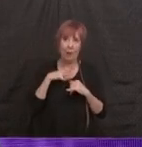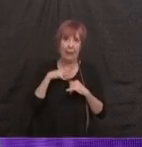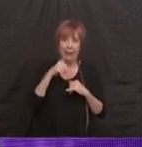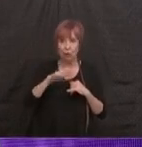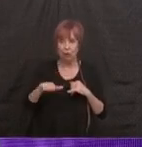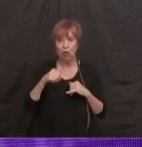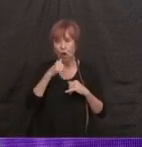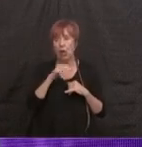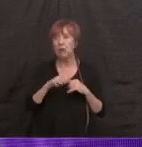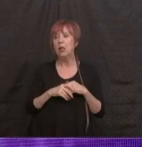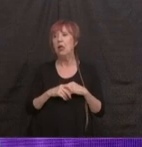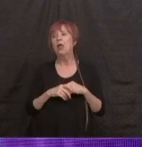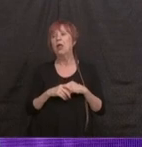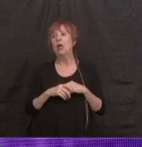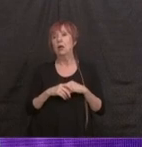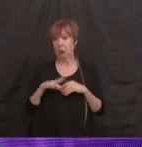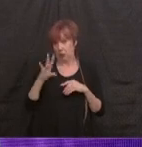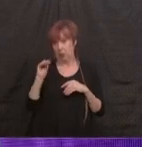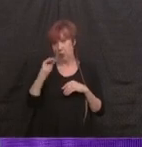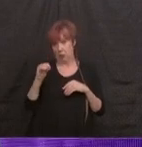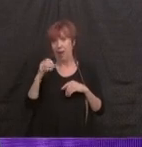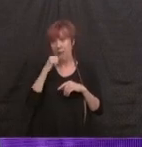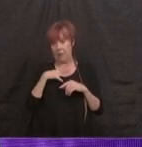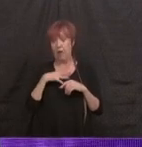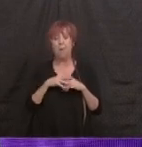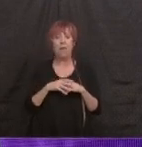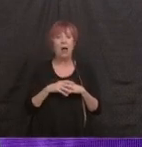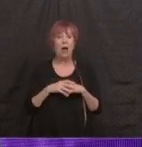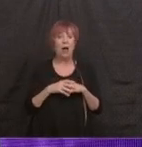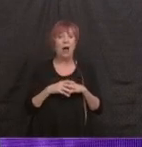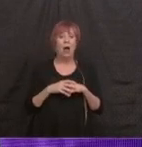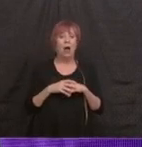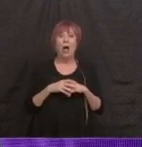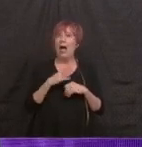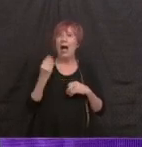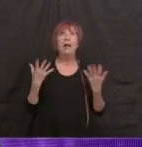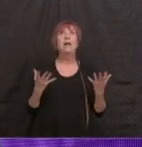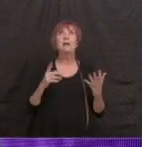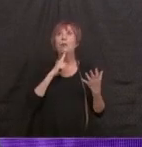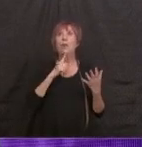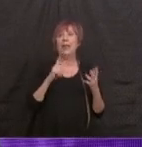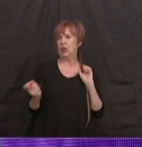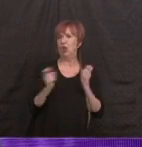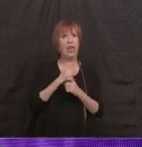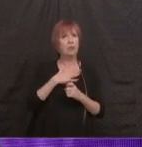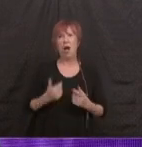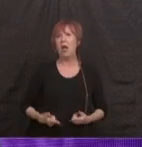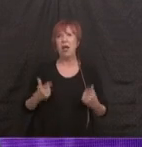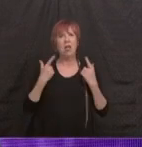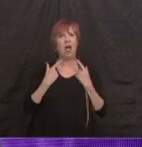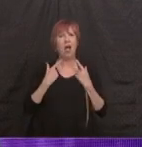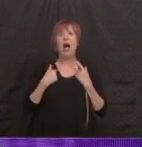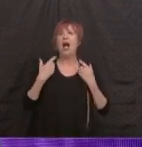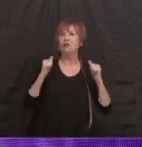trafficking are that percentage female. And it's really changed my life, and I've tried to be